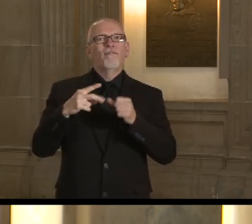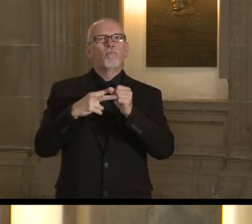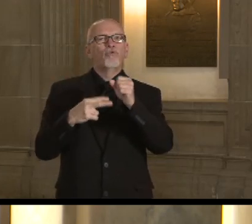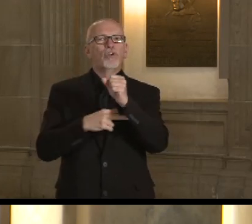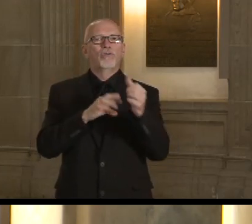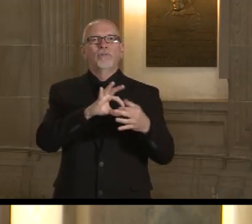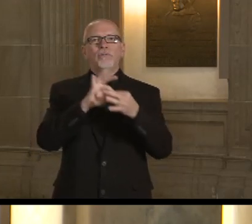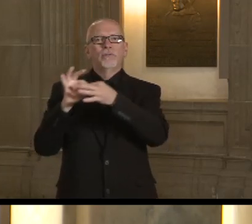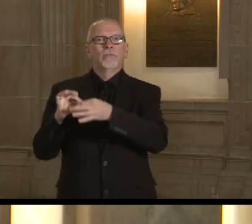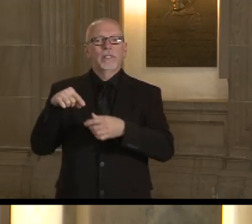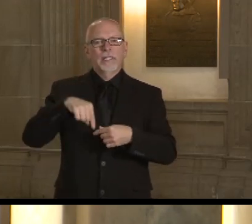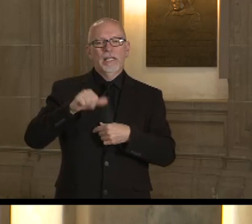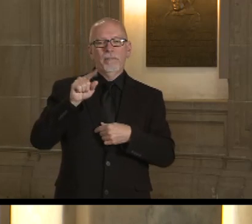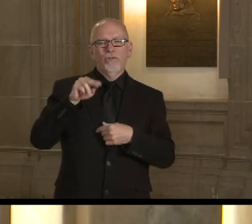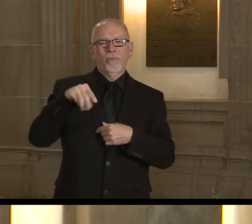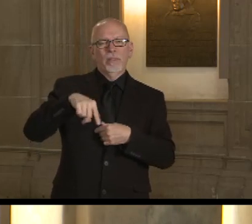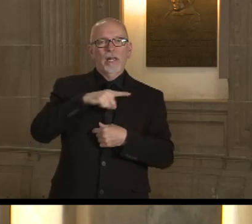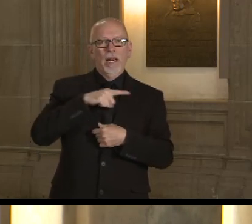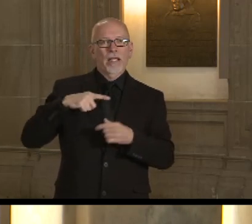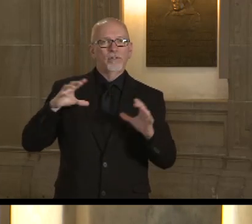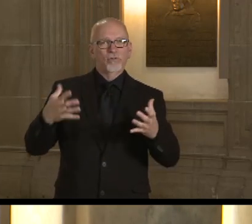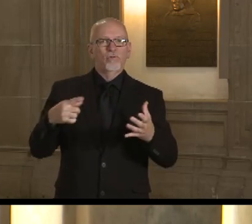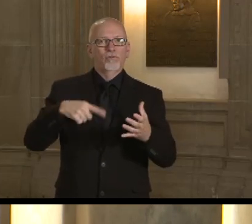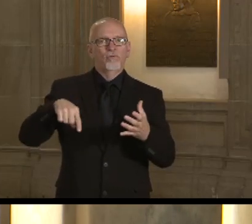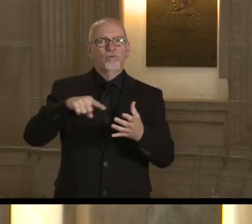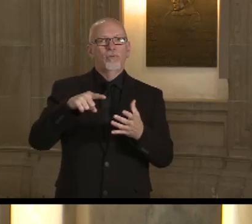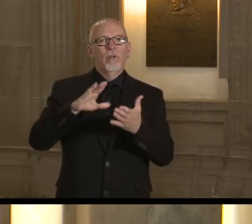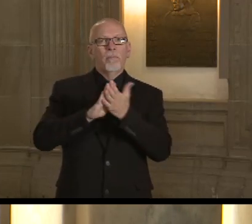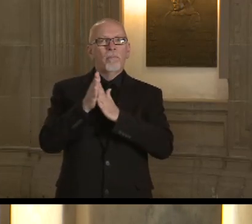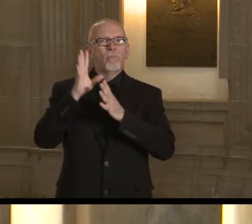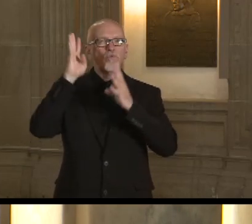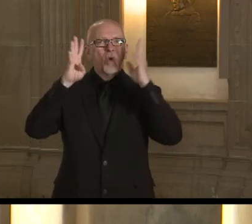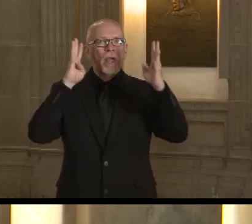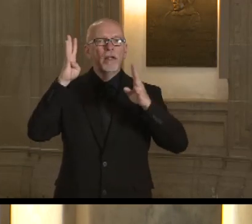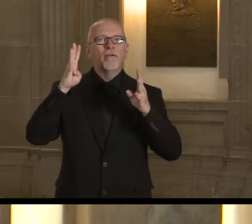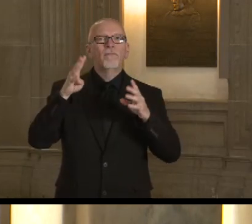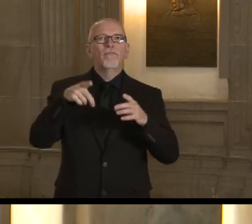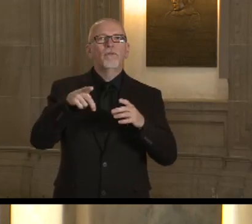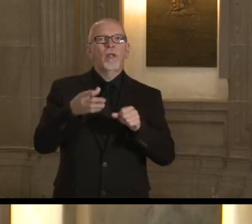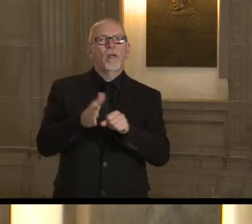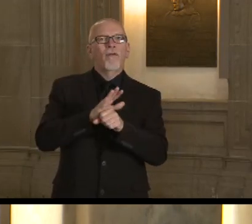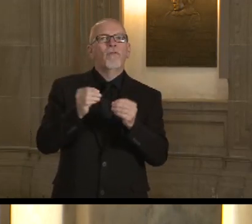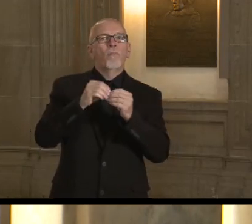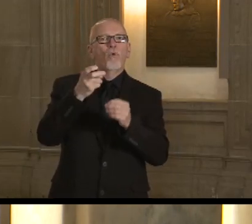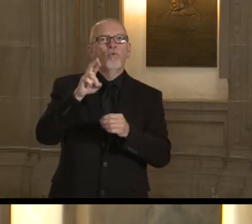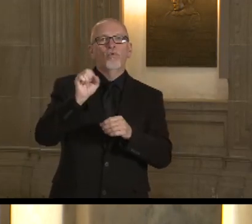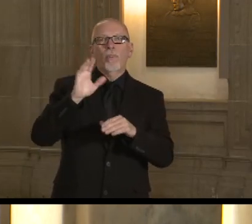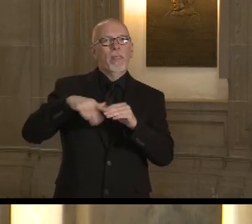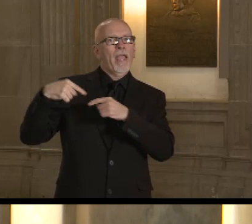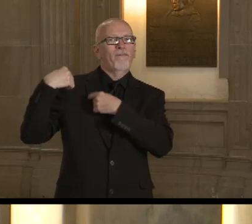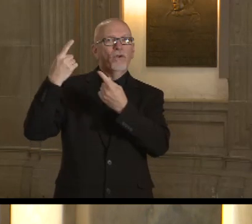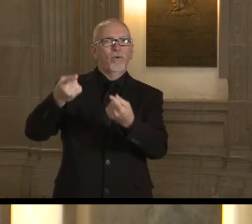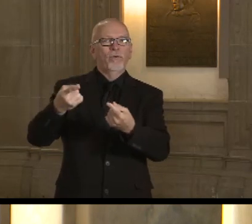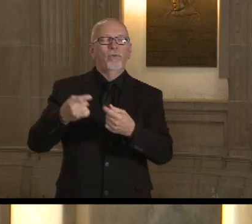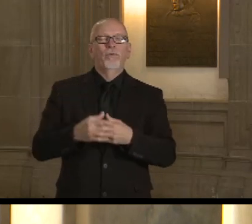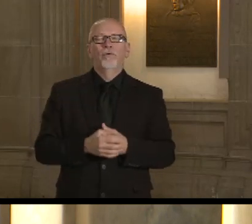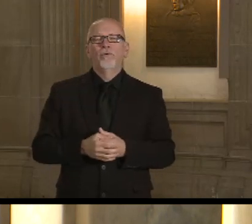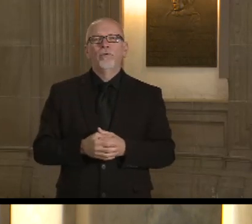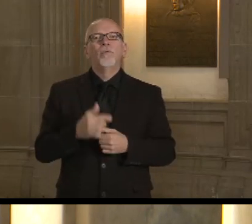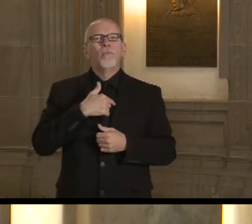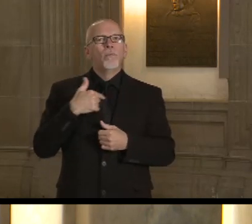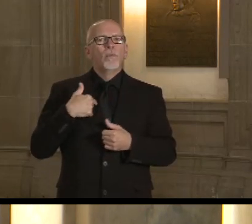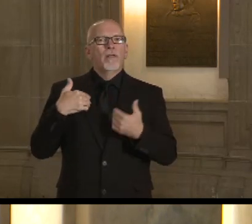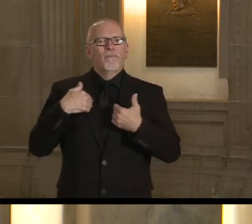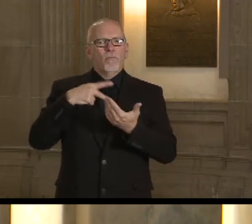It's this administration and this legislature that got creative, that covered more Hoosiers than ever before. We